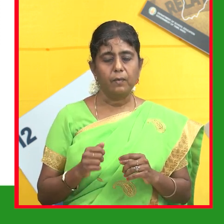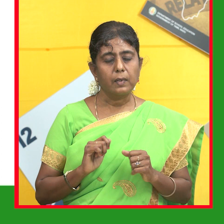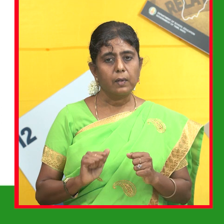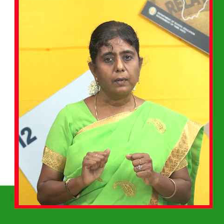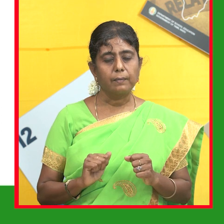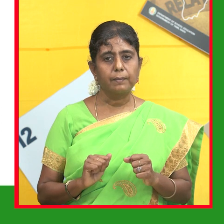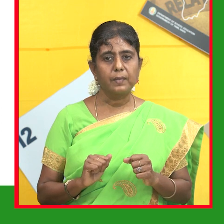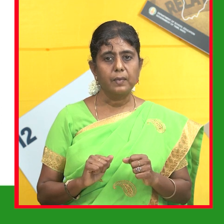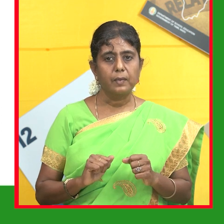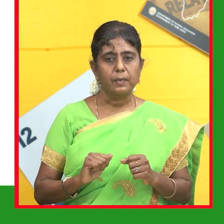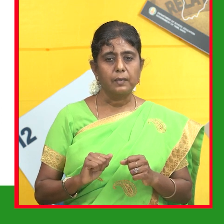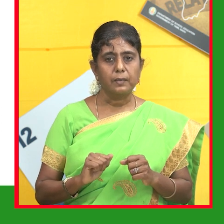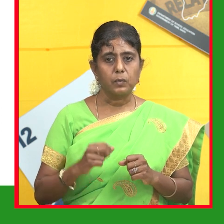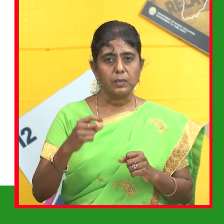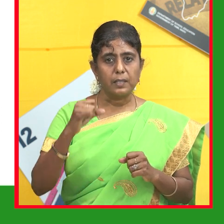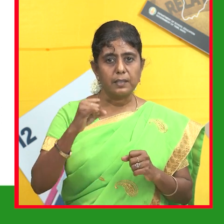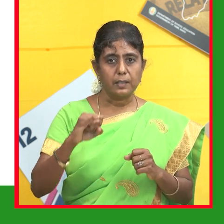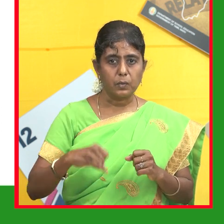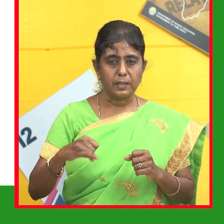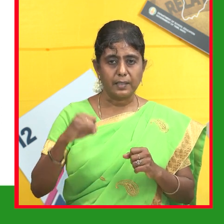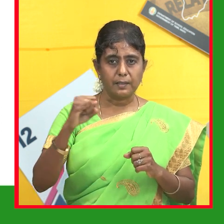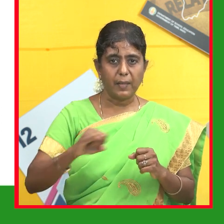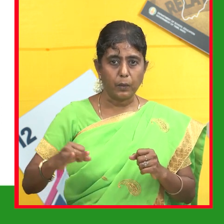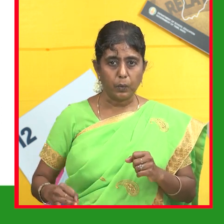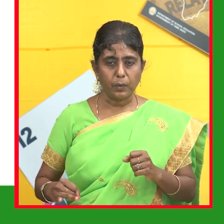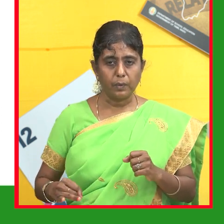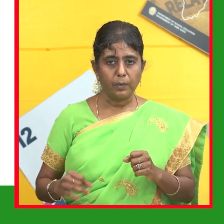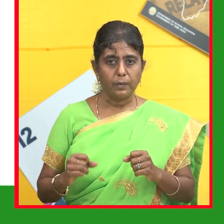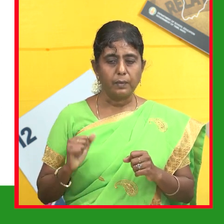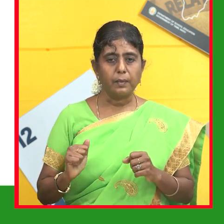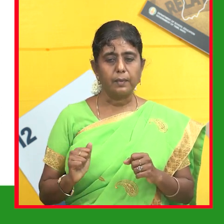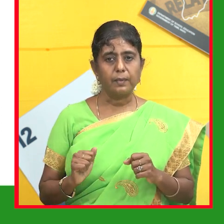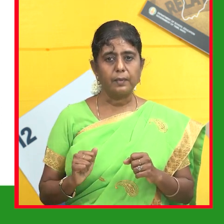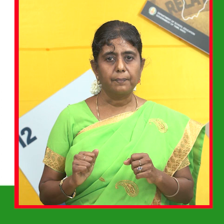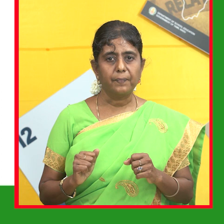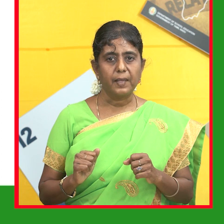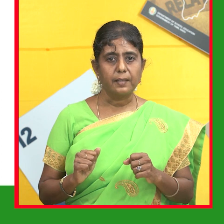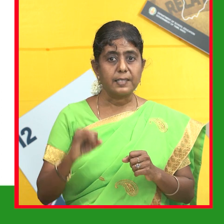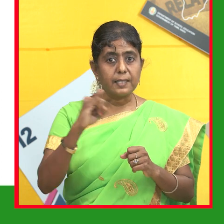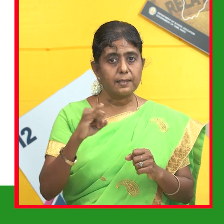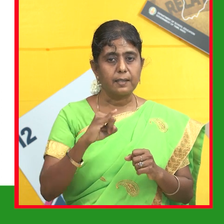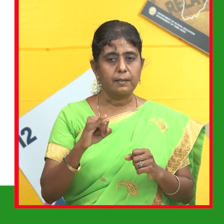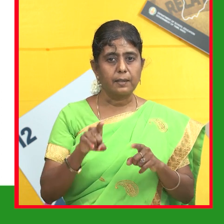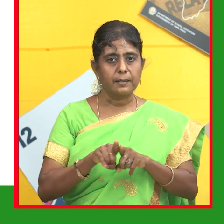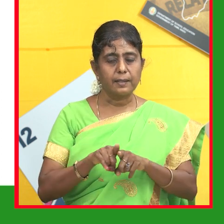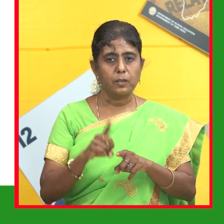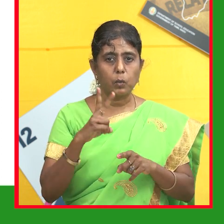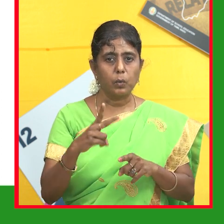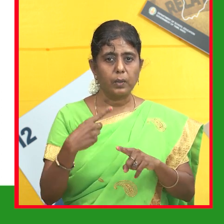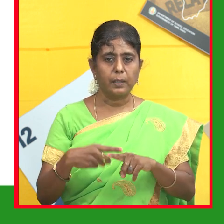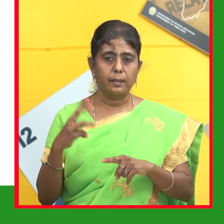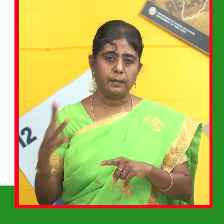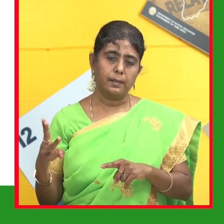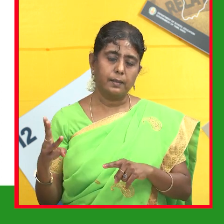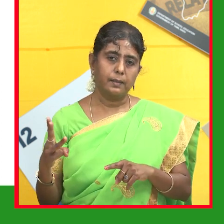Now what can be done? Even we can cancel 2 and 6 by 3, but how, in which way it can be done there? 6 we can write as 2